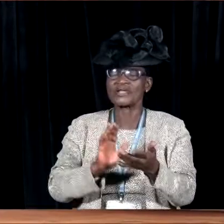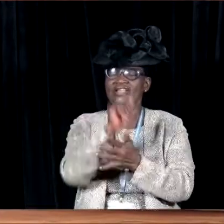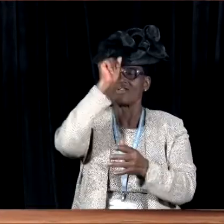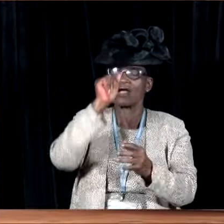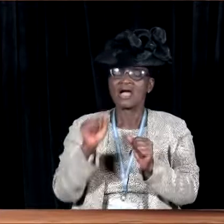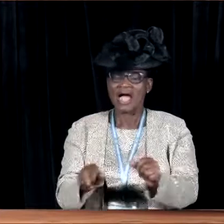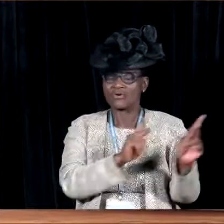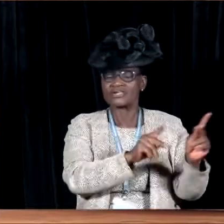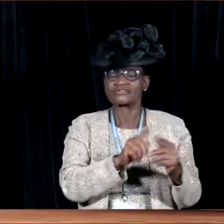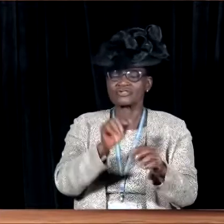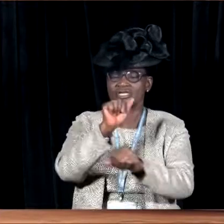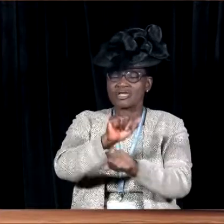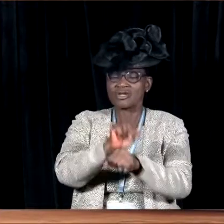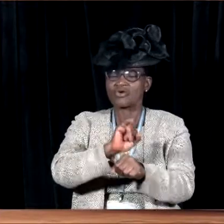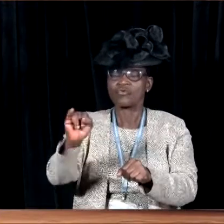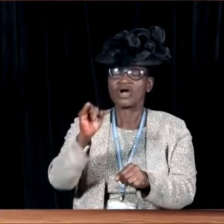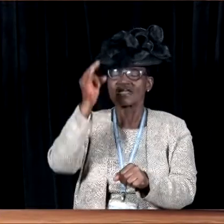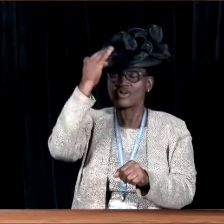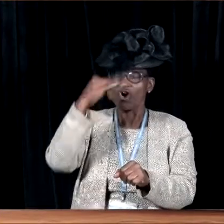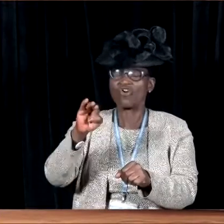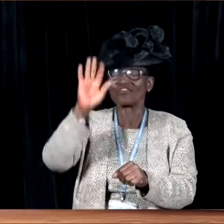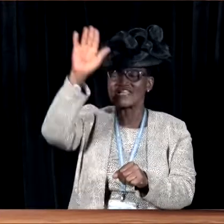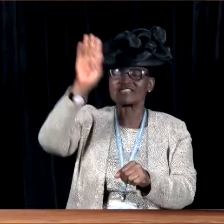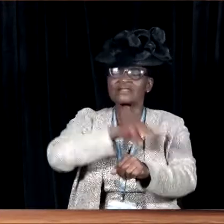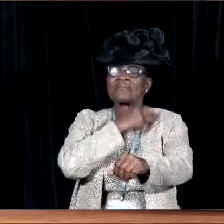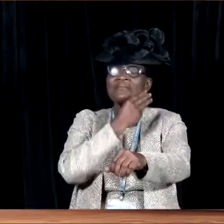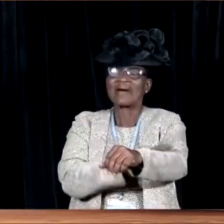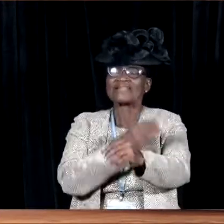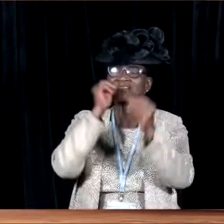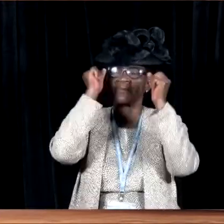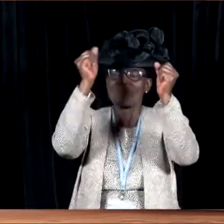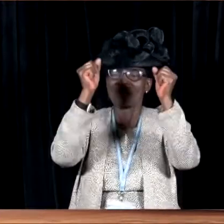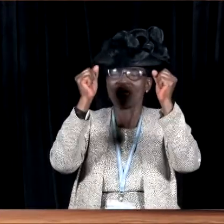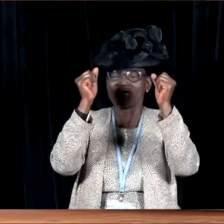working of his mighty power.